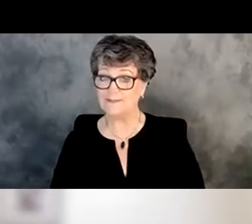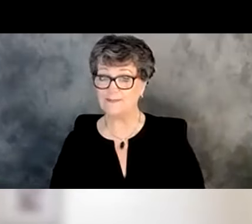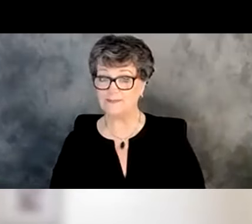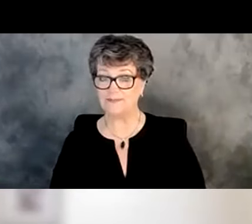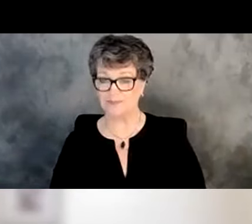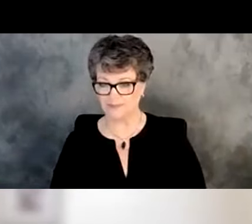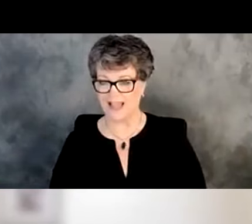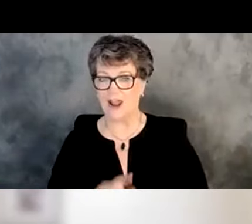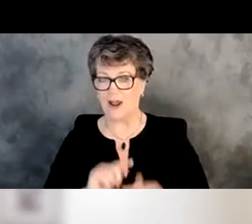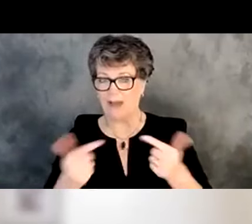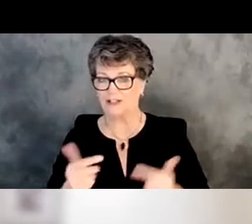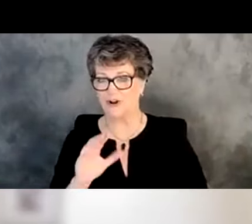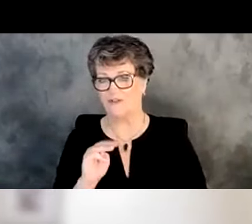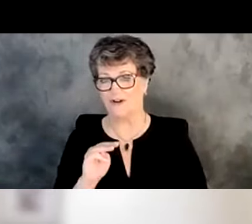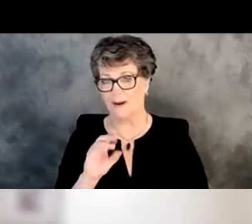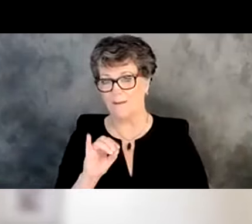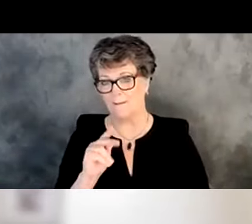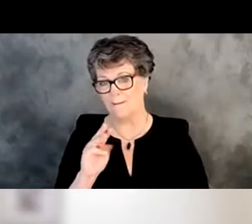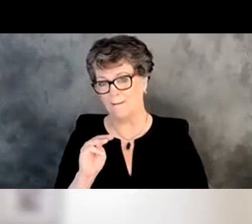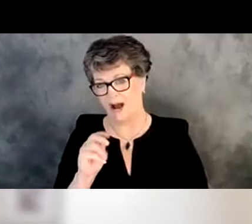and I'll pass it over to Monica.